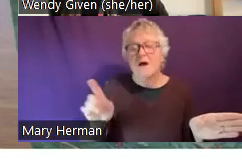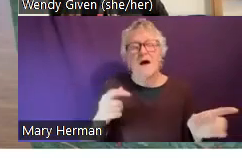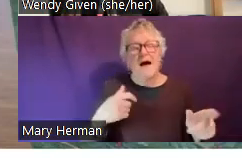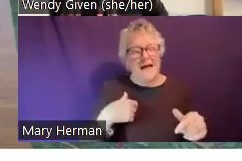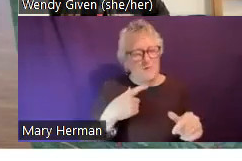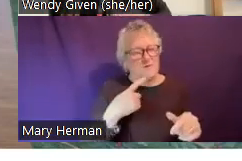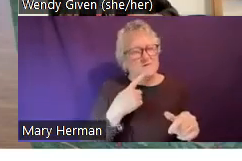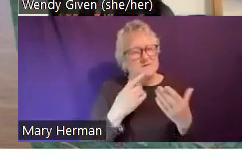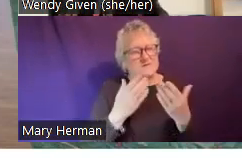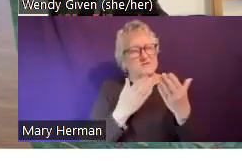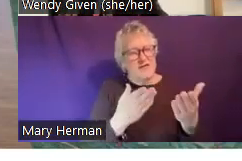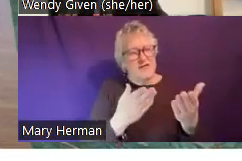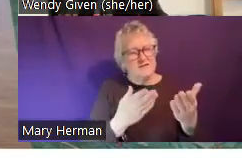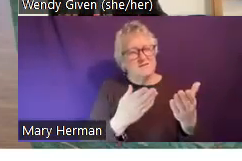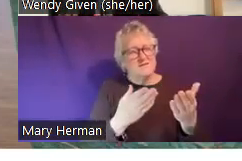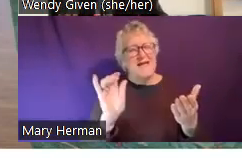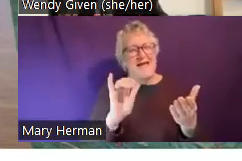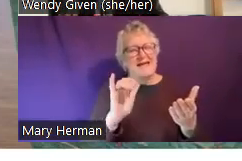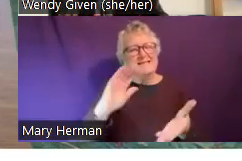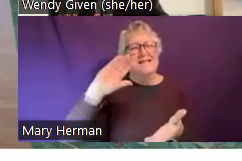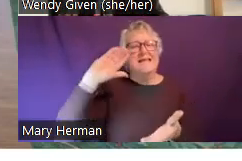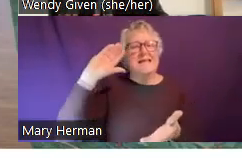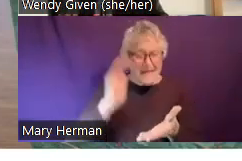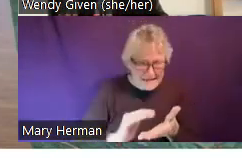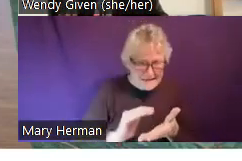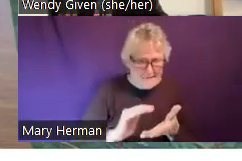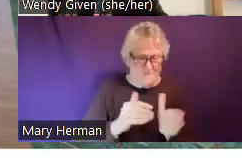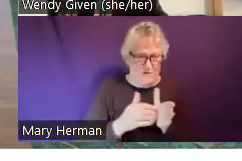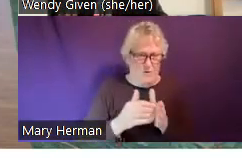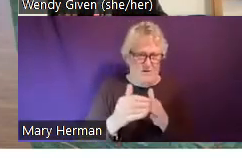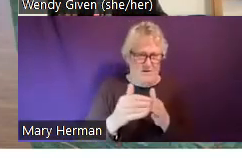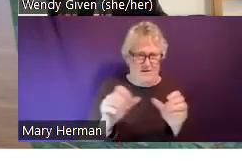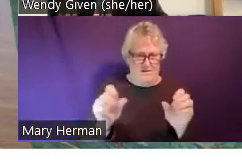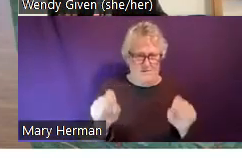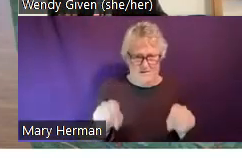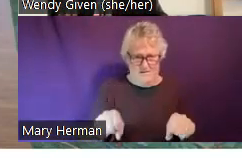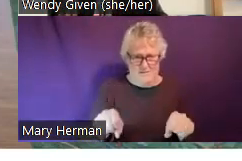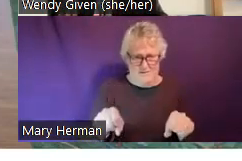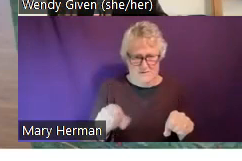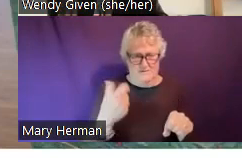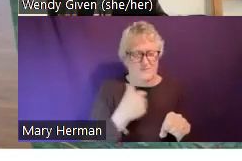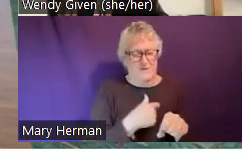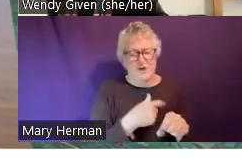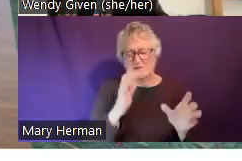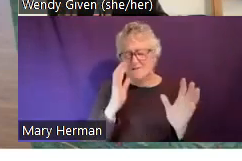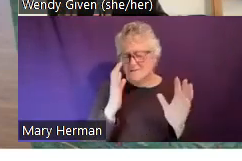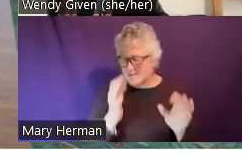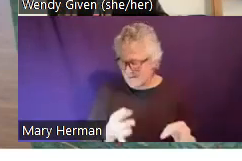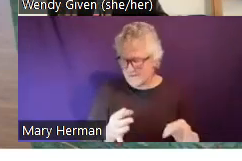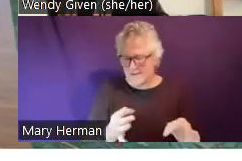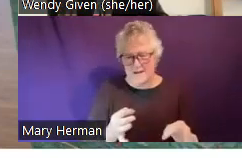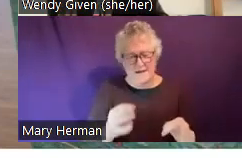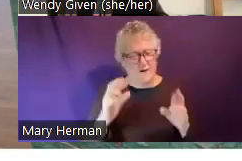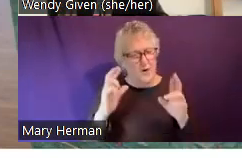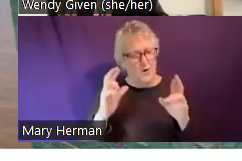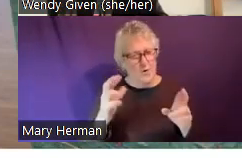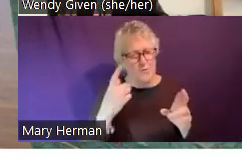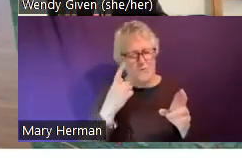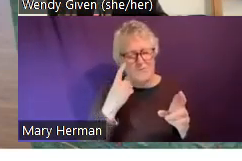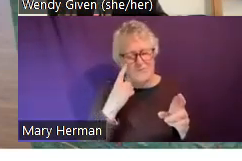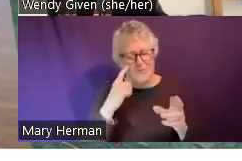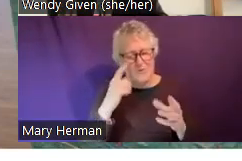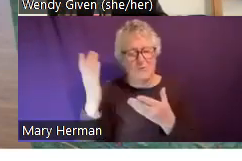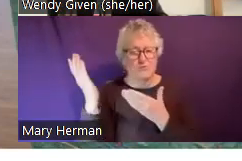possible. So we're definitely going to be trying to look for ways to bring in works that